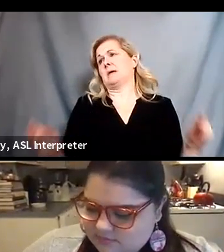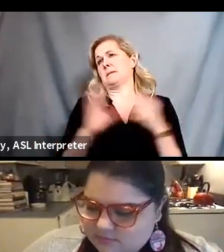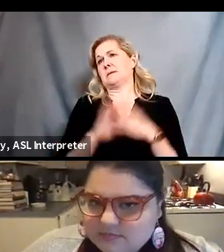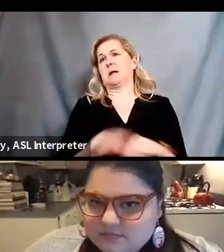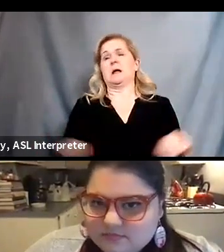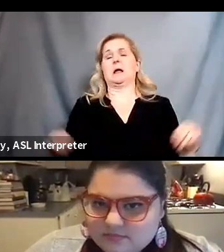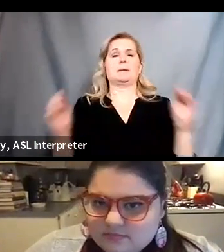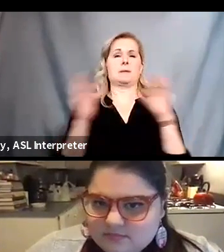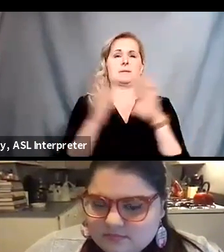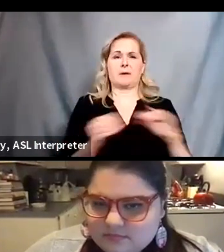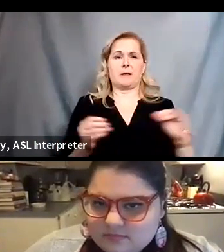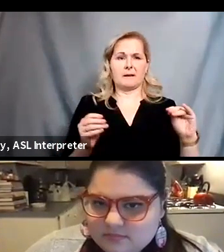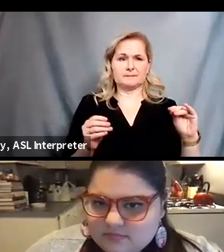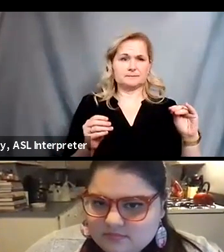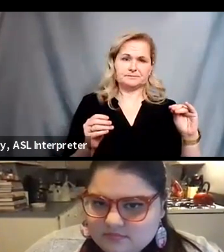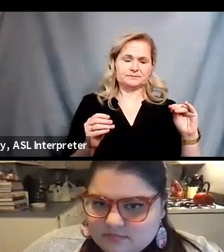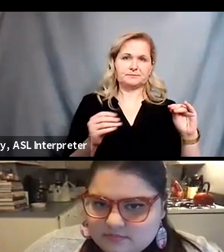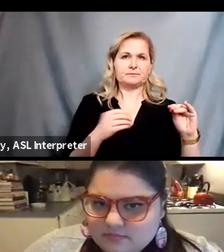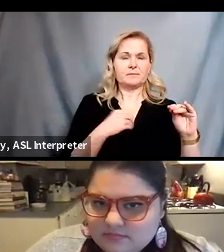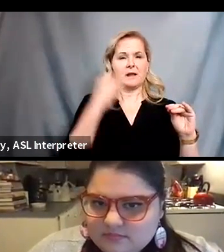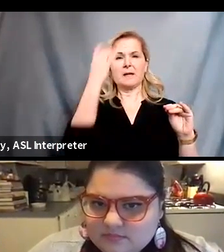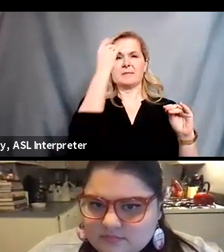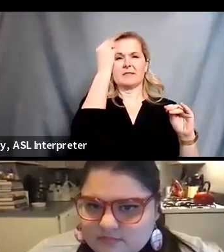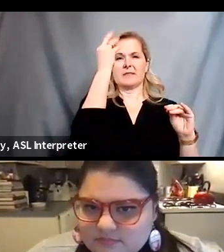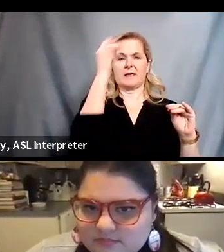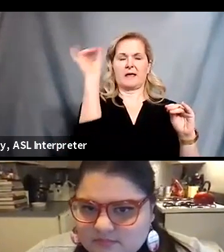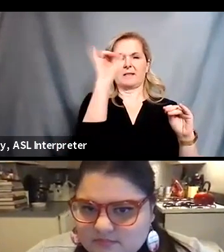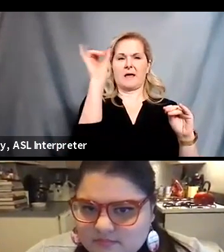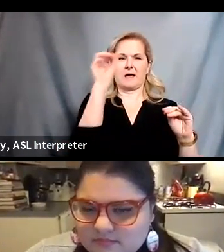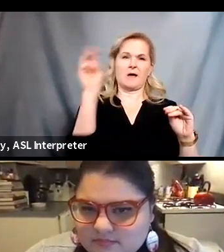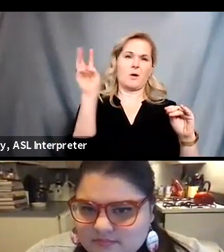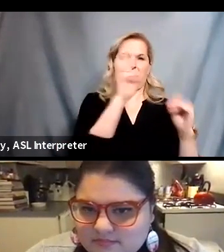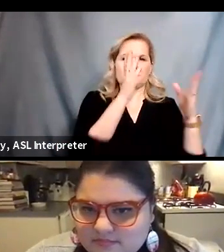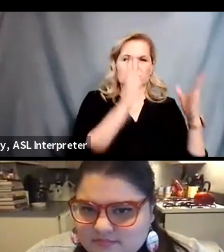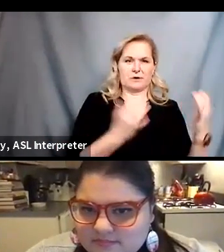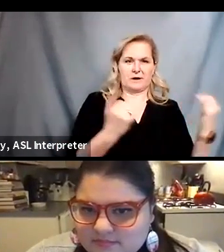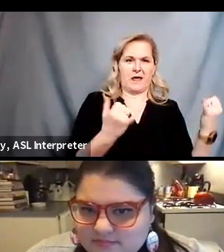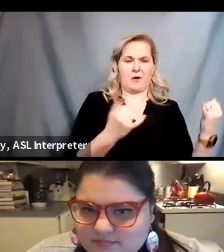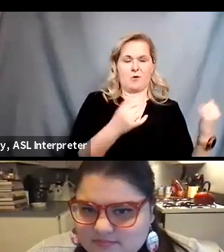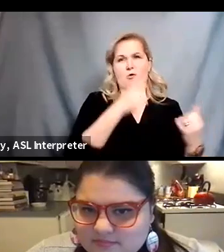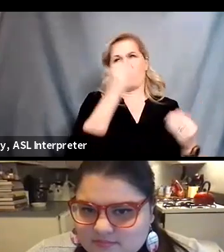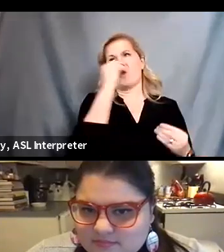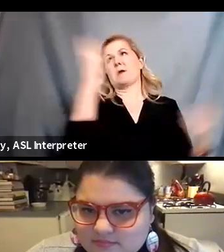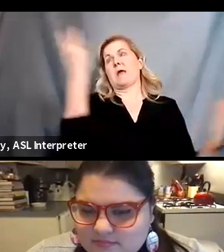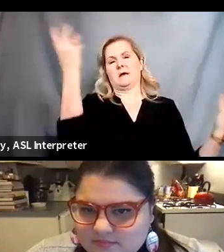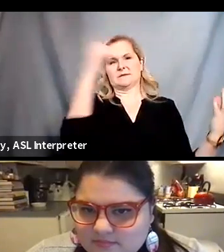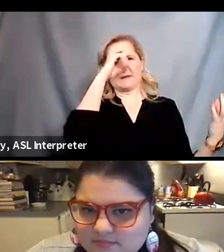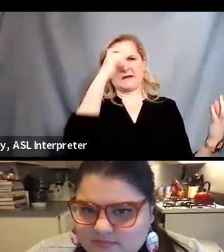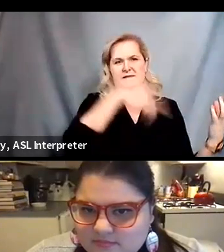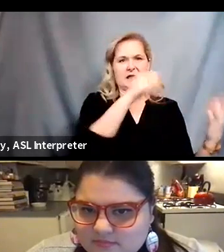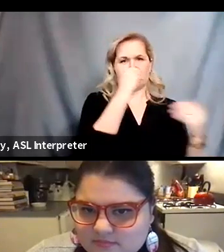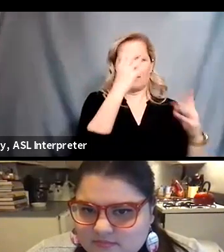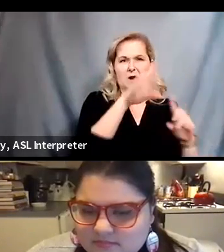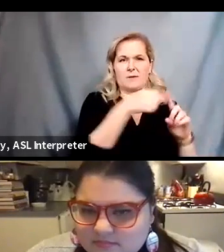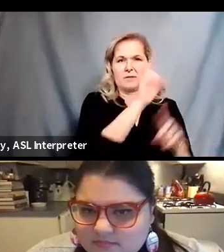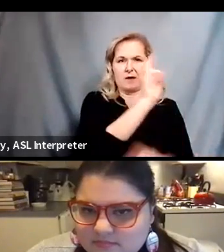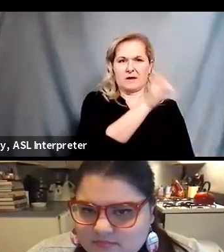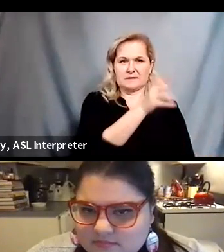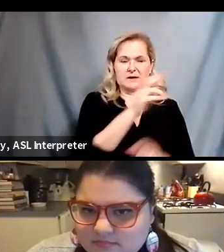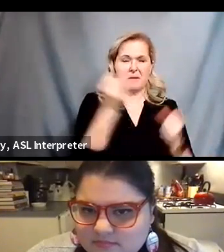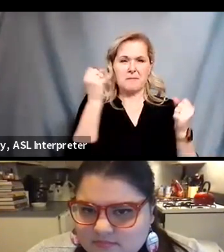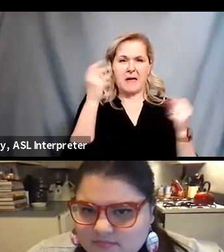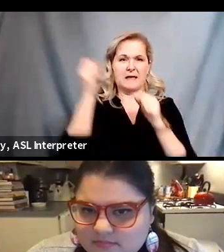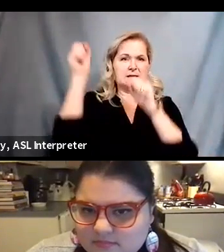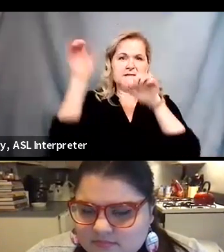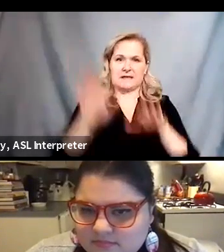You know, and I think, you know, I'm thinking like a Westerner now. Why? You know, who cares? Because they don't care about their own history, many settlers.